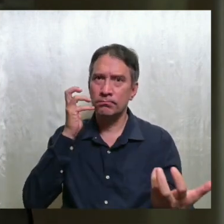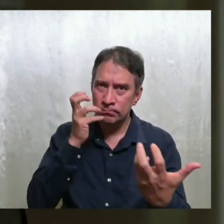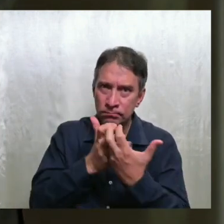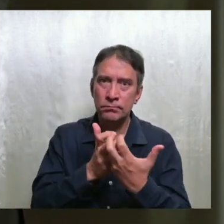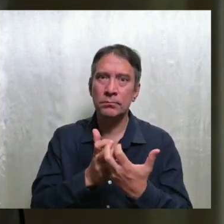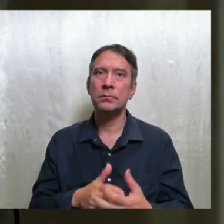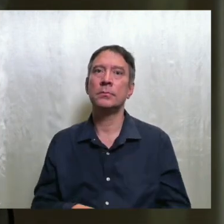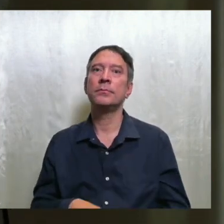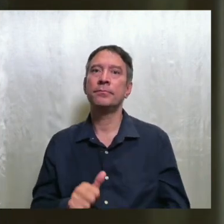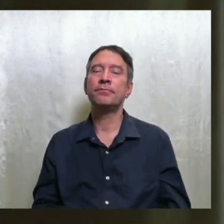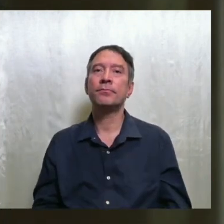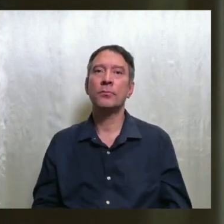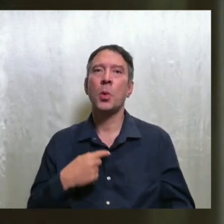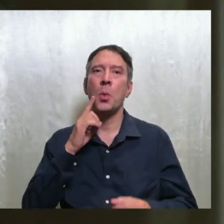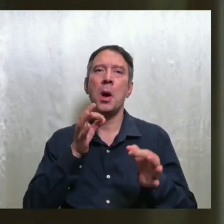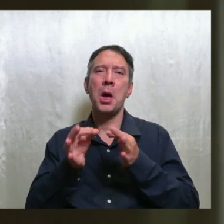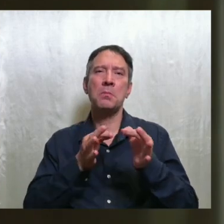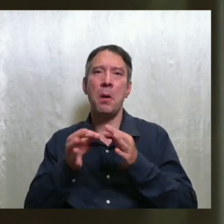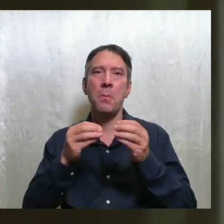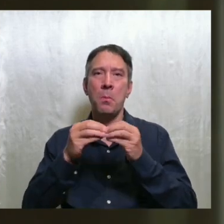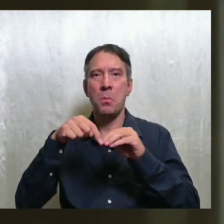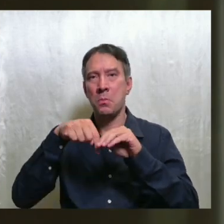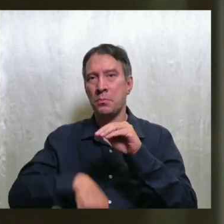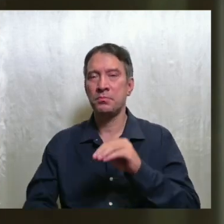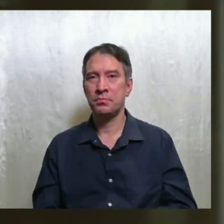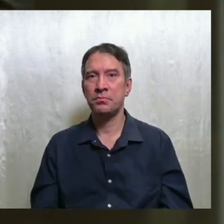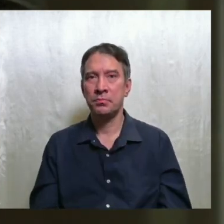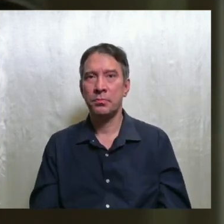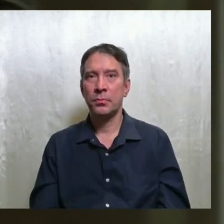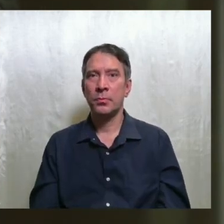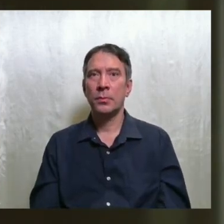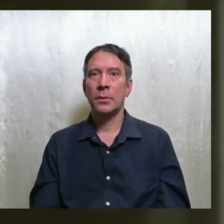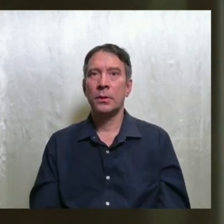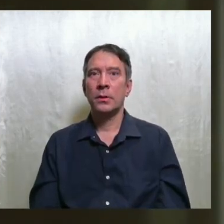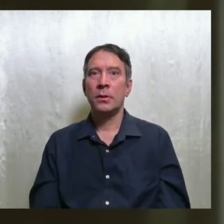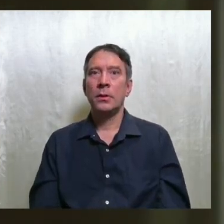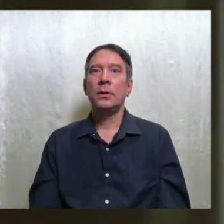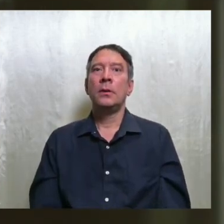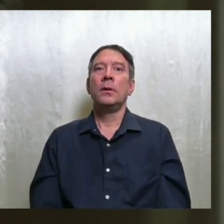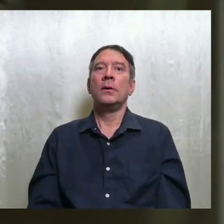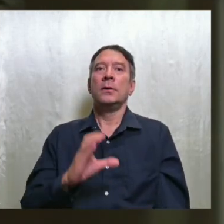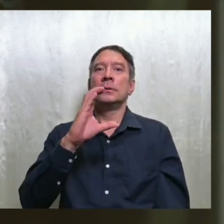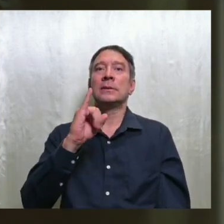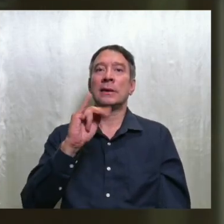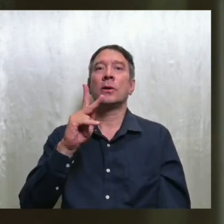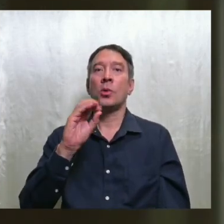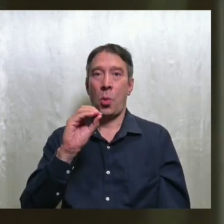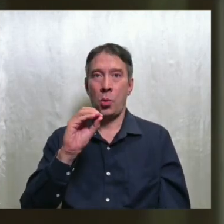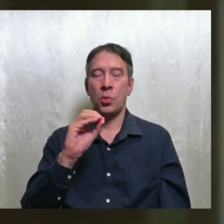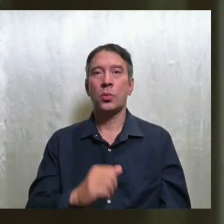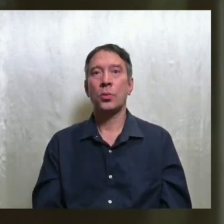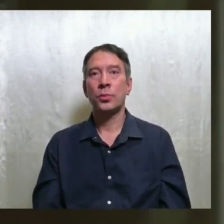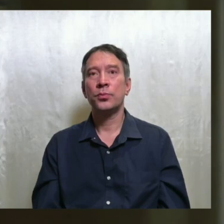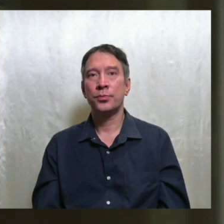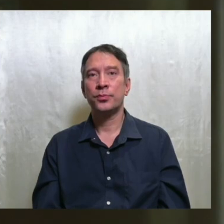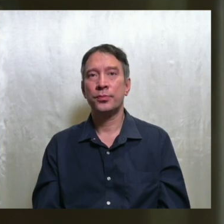So Chigo is a tool powered by our in-house AI, generative AI, as well as generative AI to